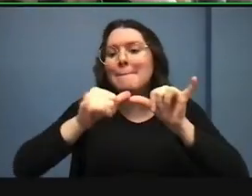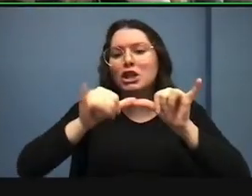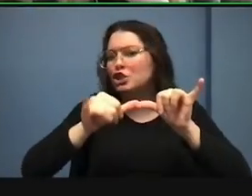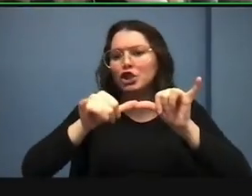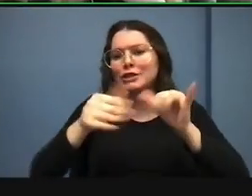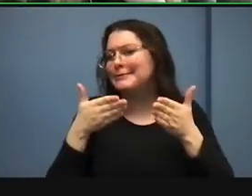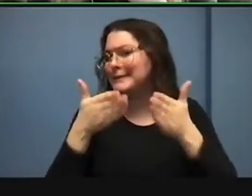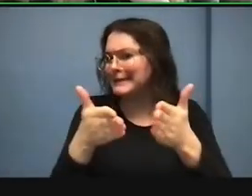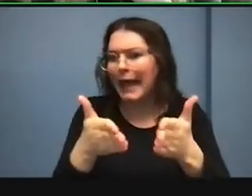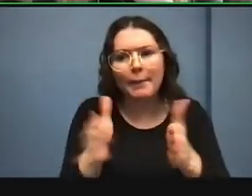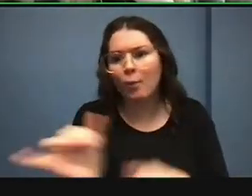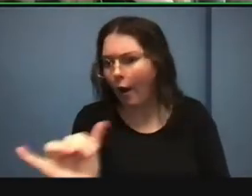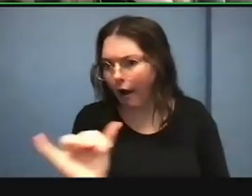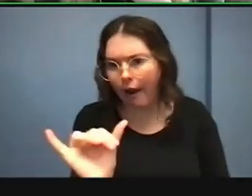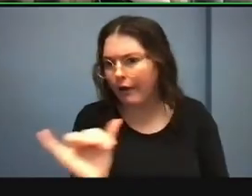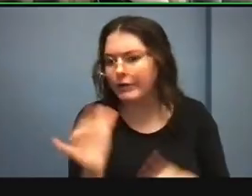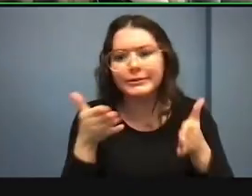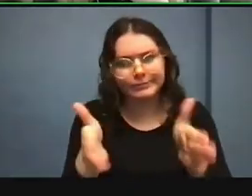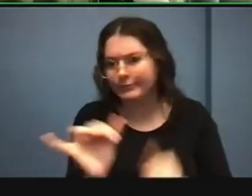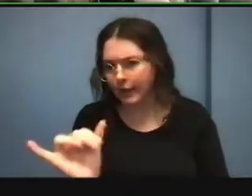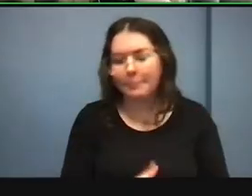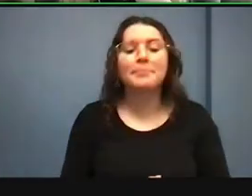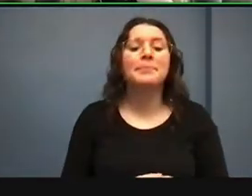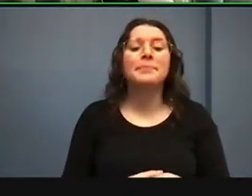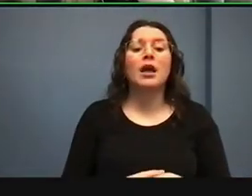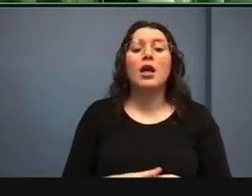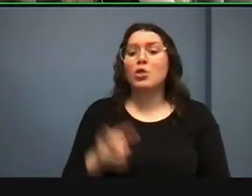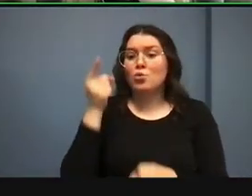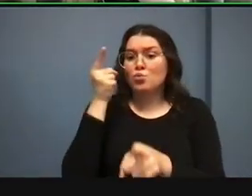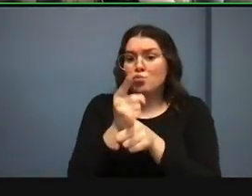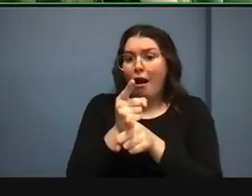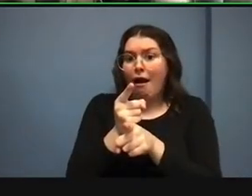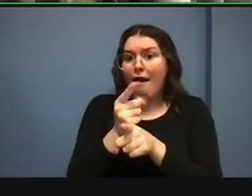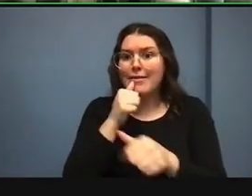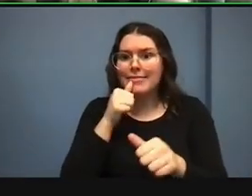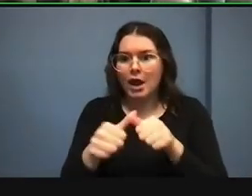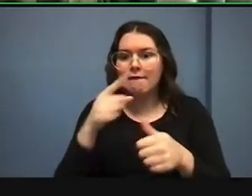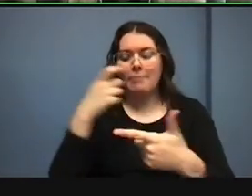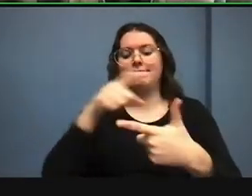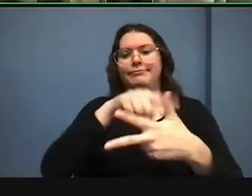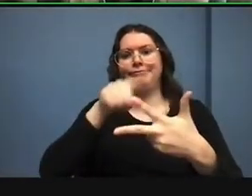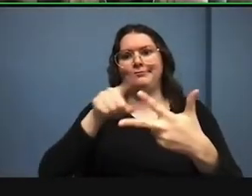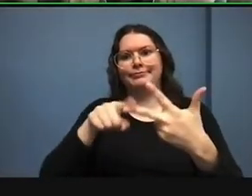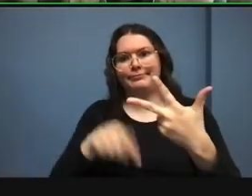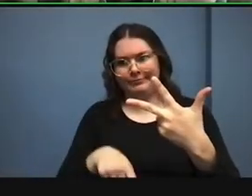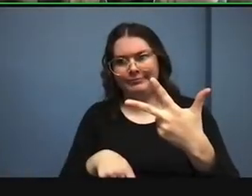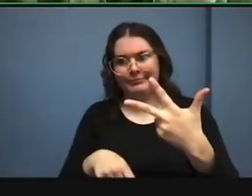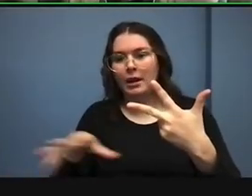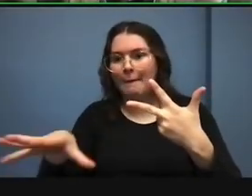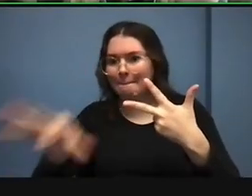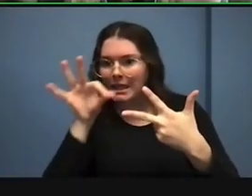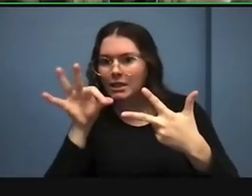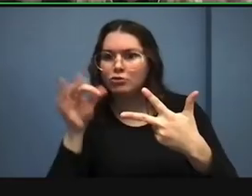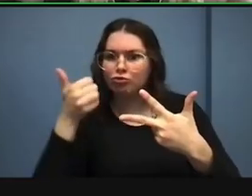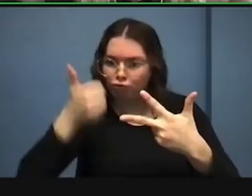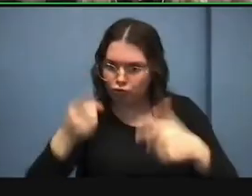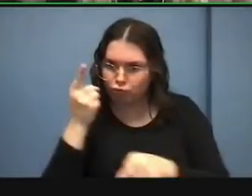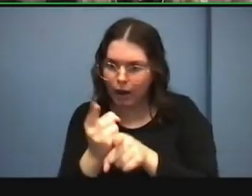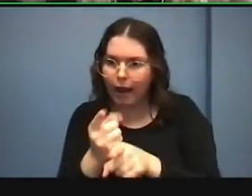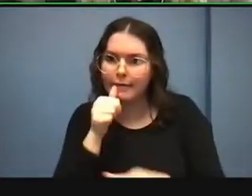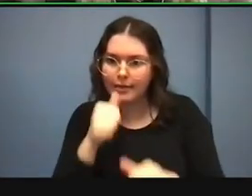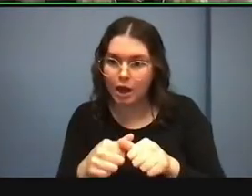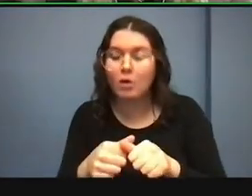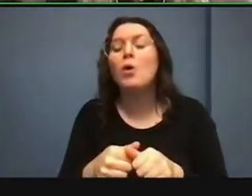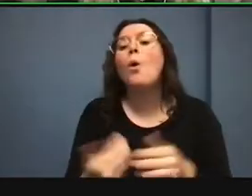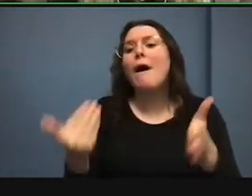way, the correct corresponding letter from a field of 3. Again, we're measuring the same way. We